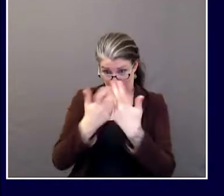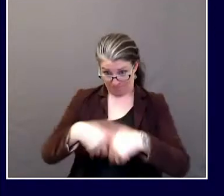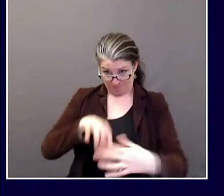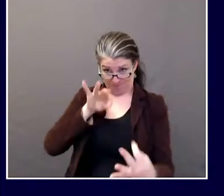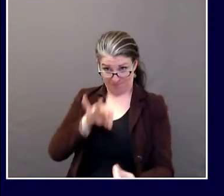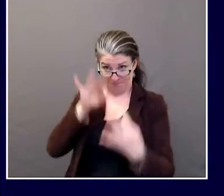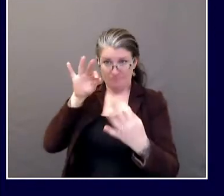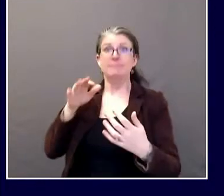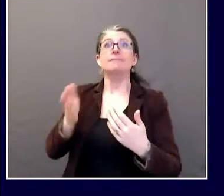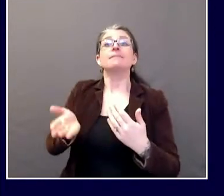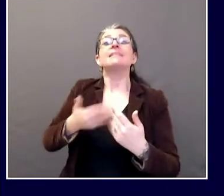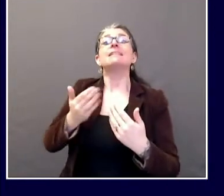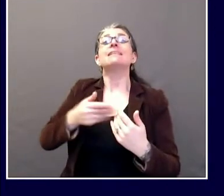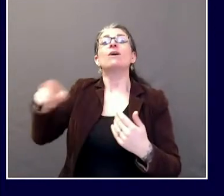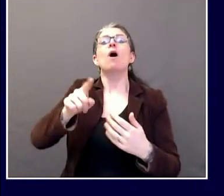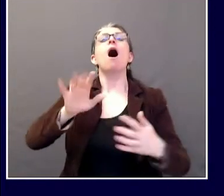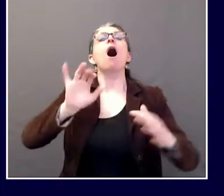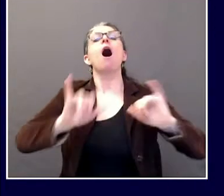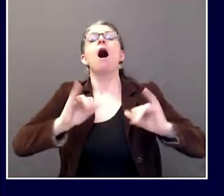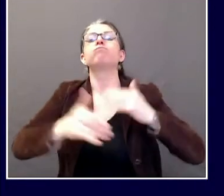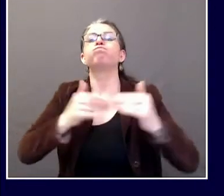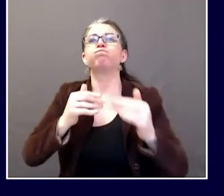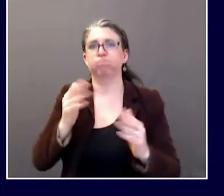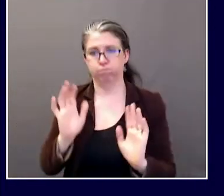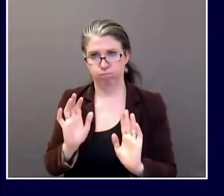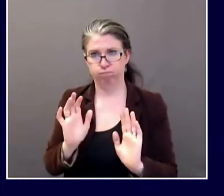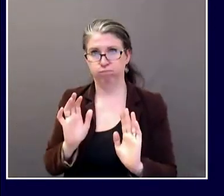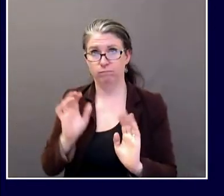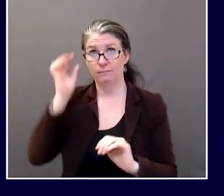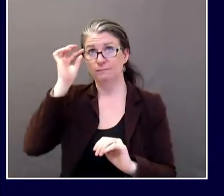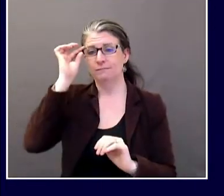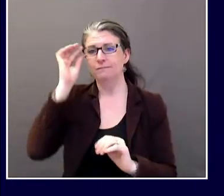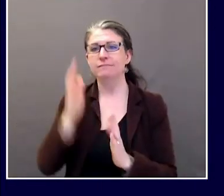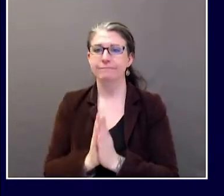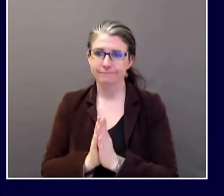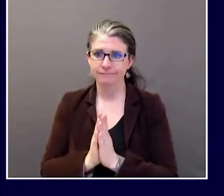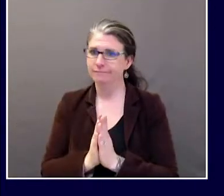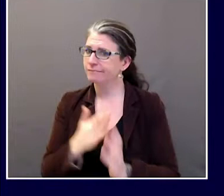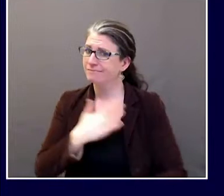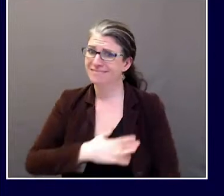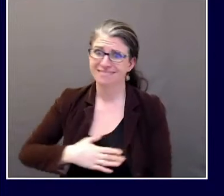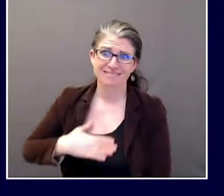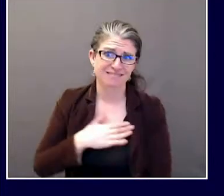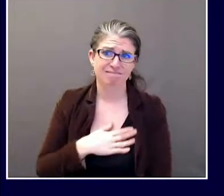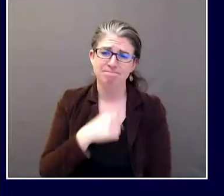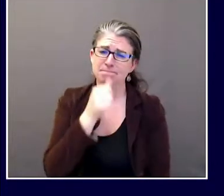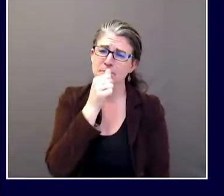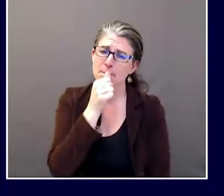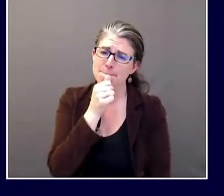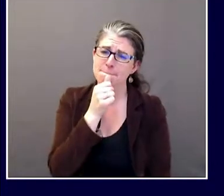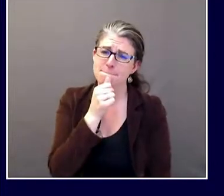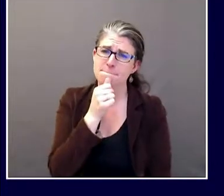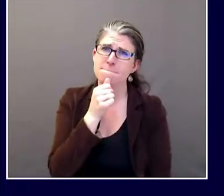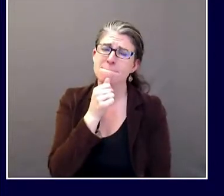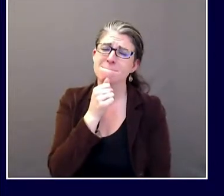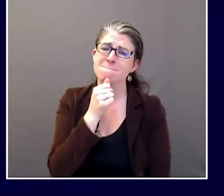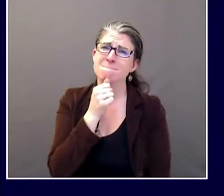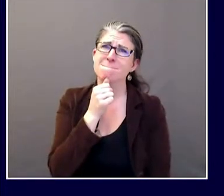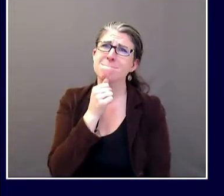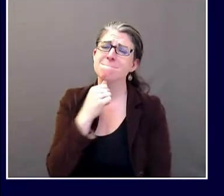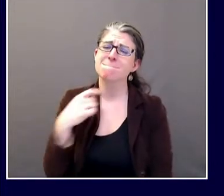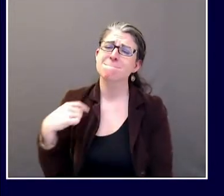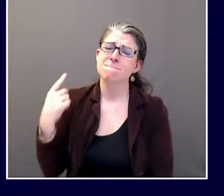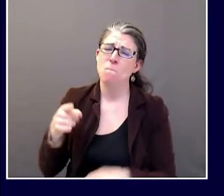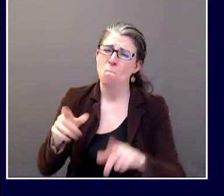you've exercised for so long throughout this pandemic, to bear with us a bit longer while we get all of these things stood up.